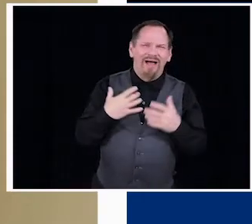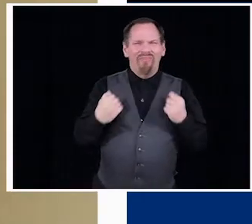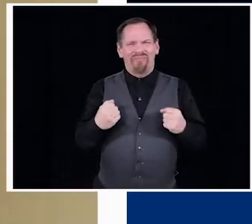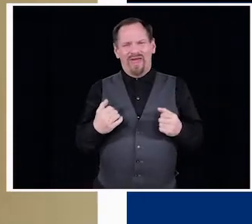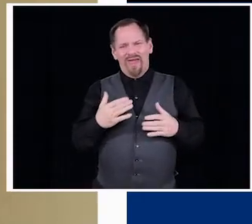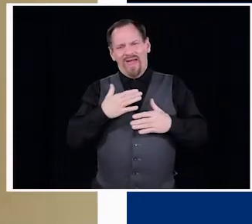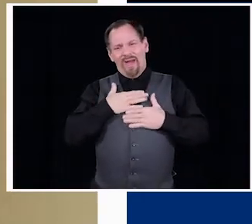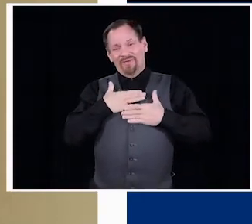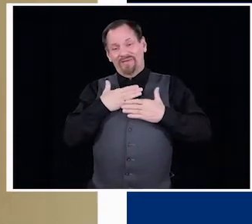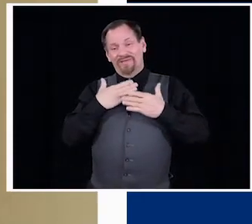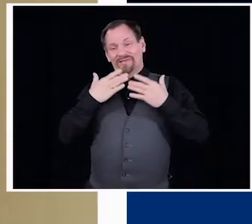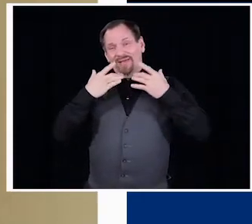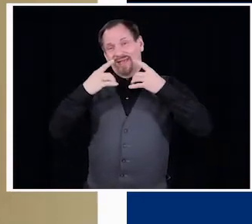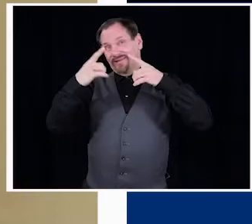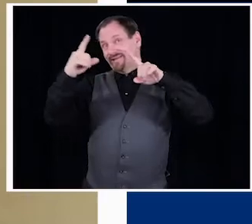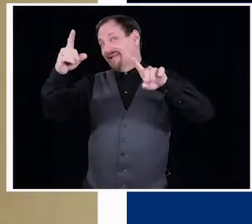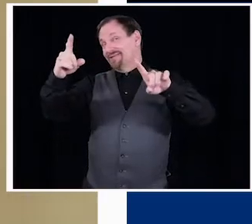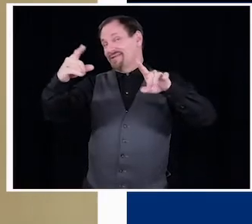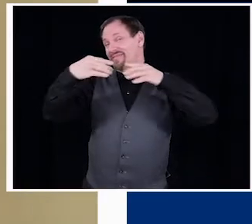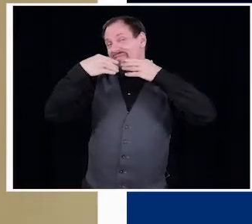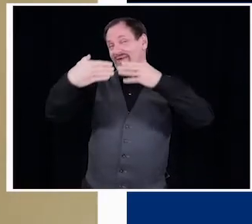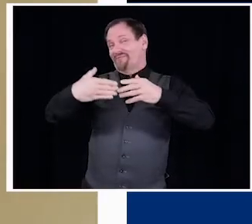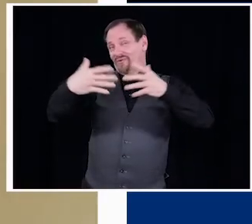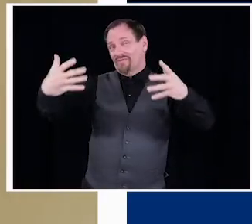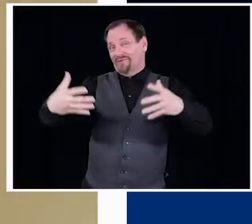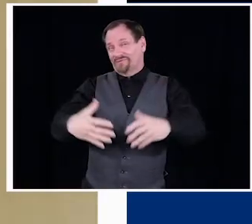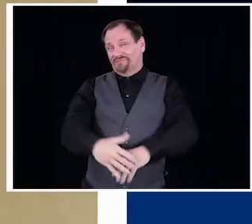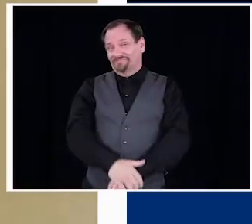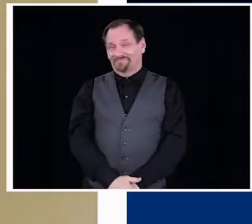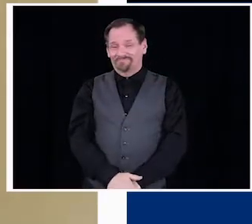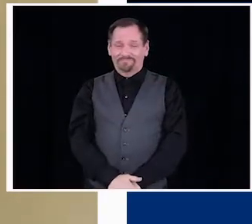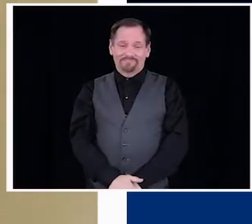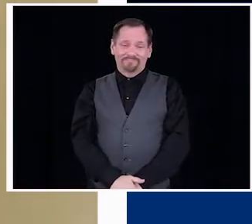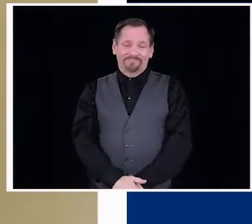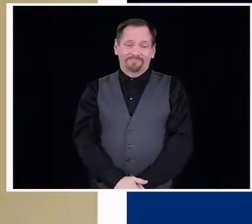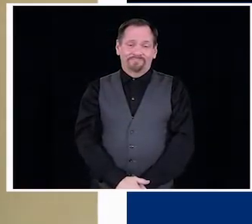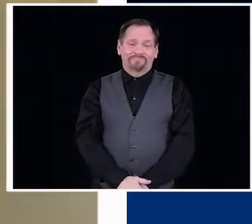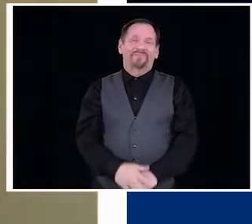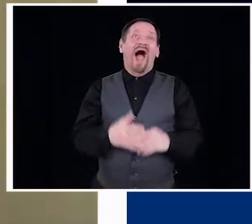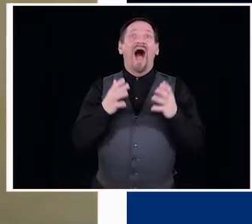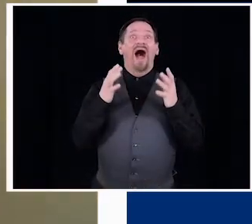health and happiness and success. Thank you very much.